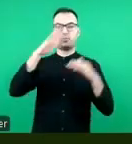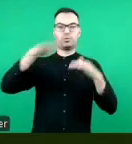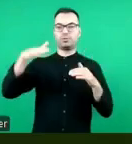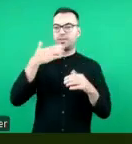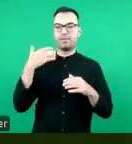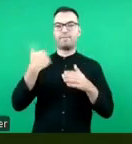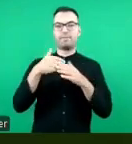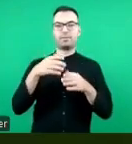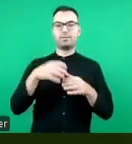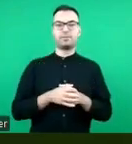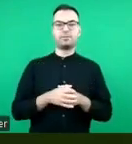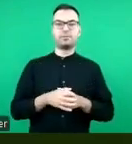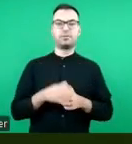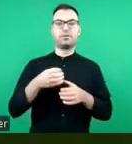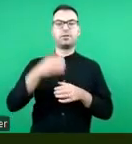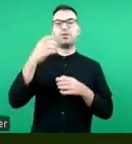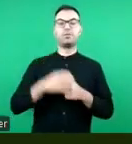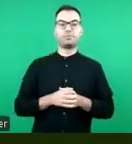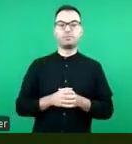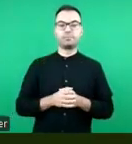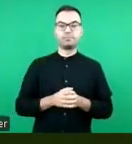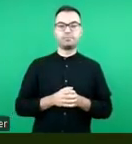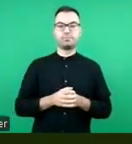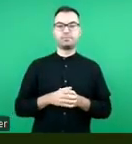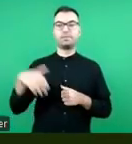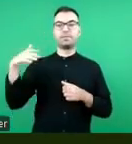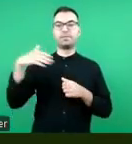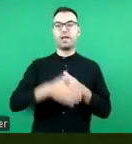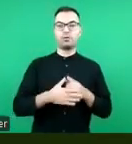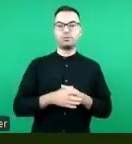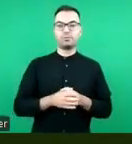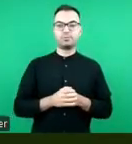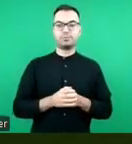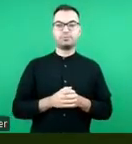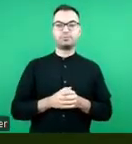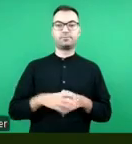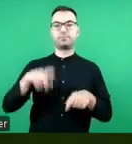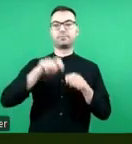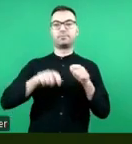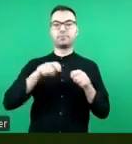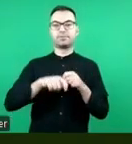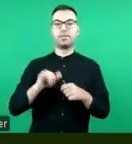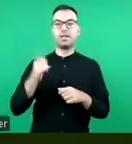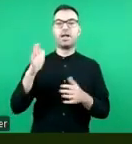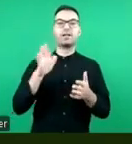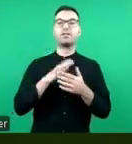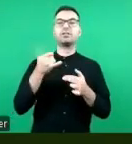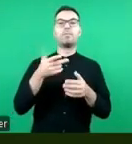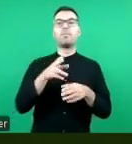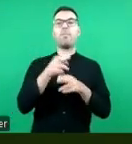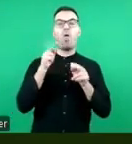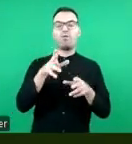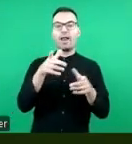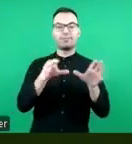inside the roost tree. And then the last thing, we also looked at the hunting habitats. So we had bat